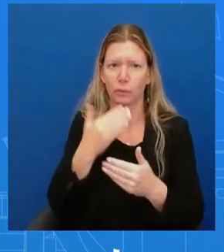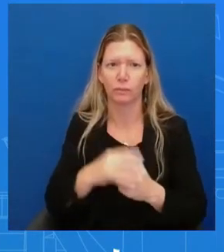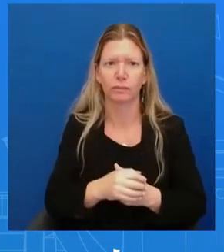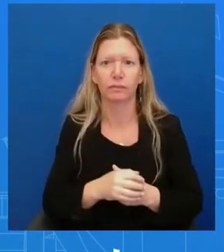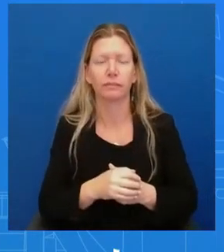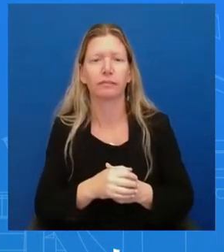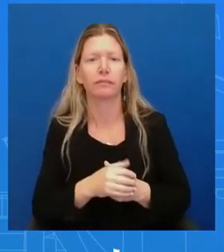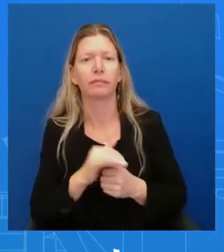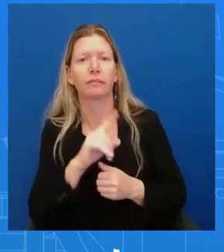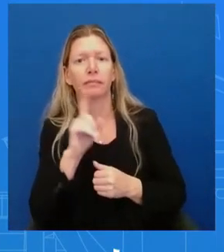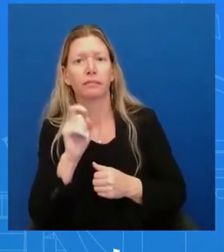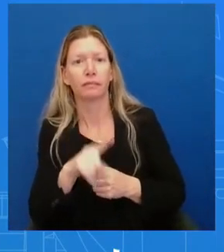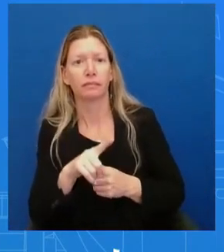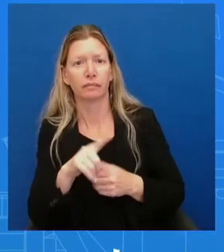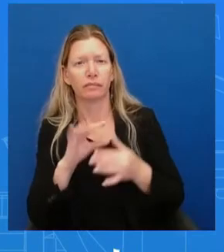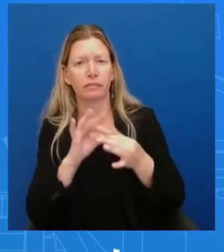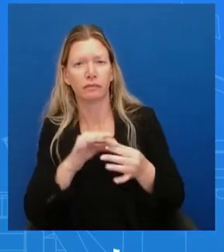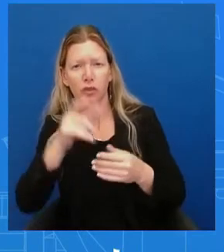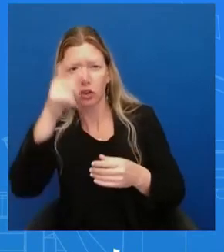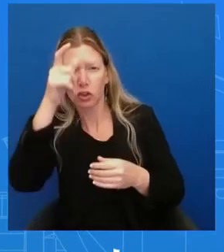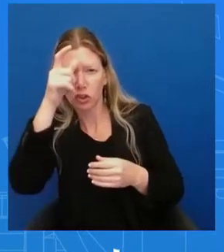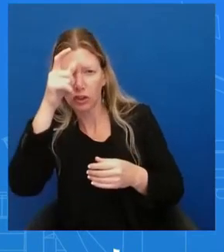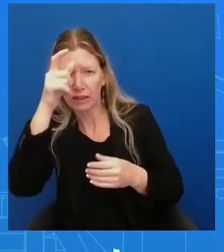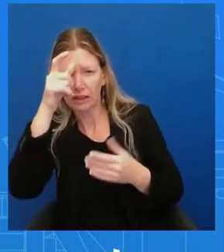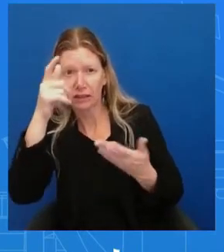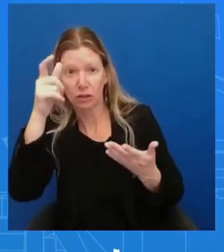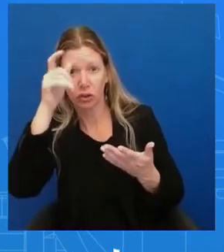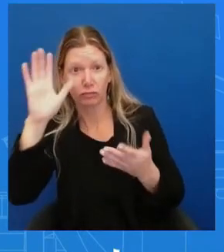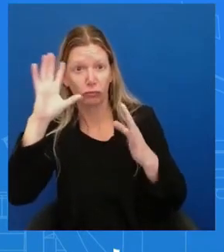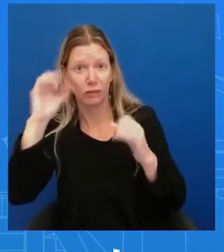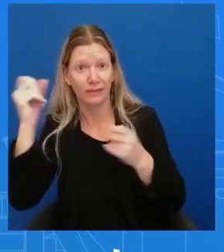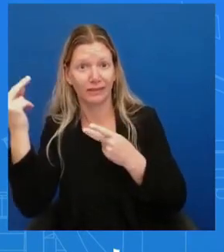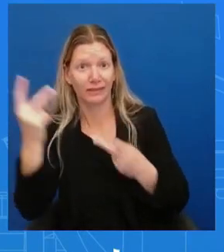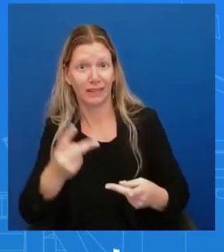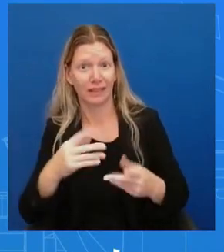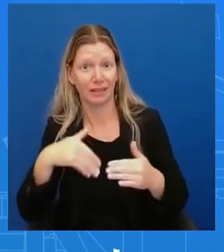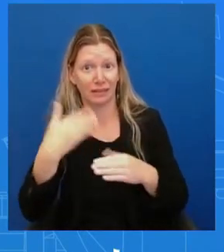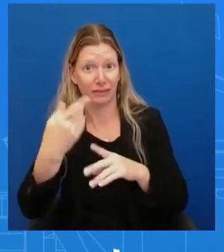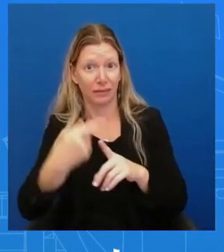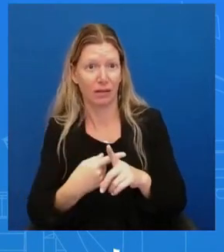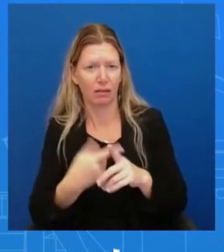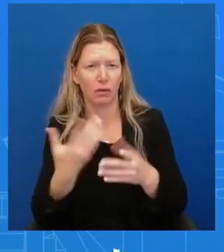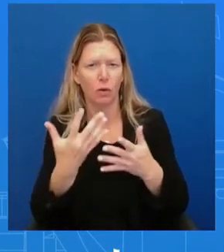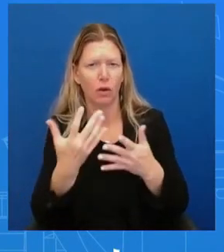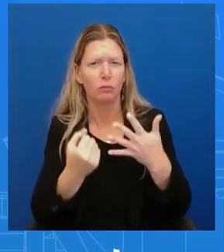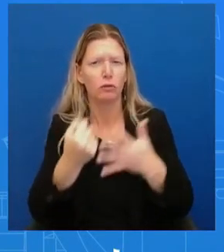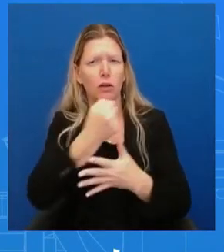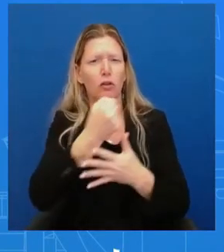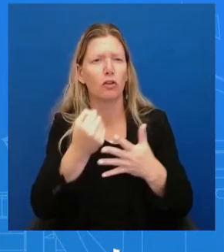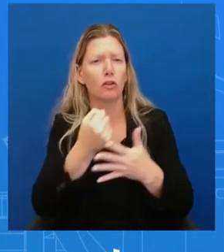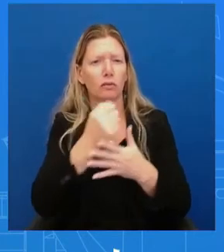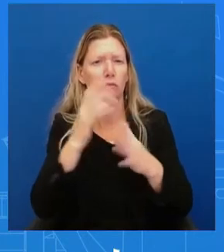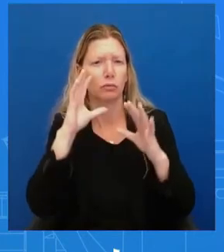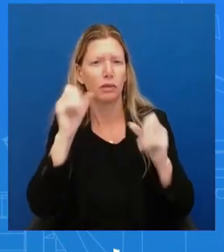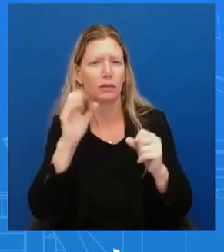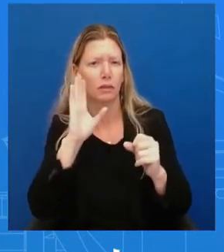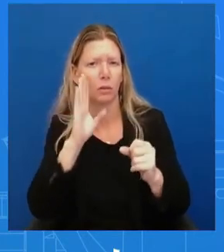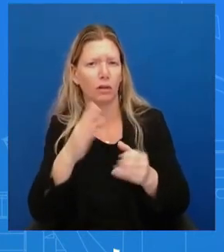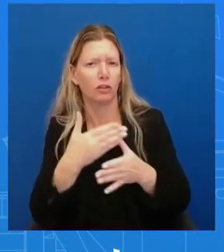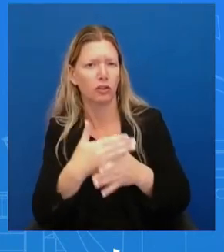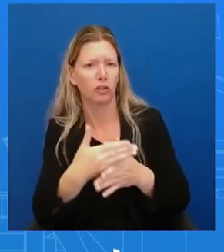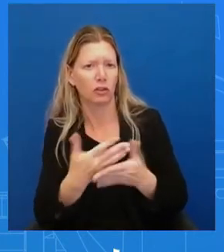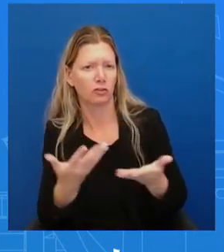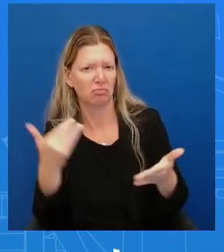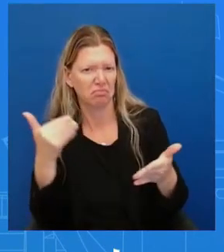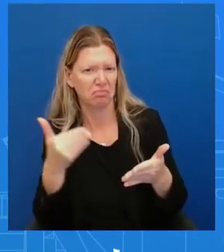What priorities the two presidents bring to this meeting? Yeah, we'll have more to share as we get closer to that date. Don't want to